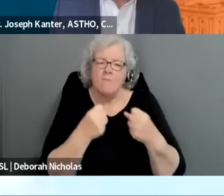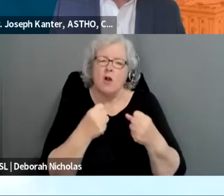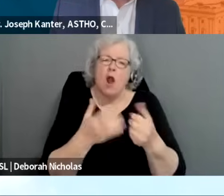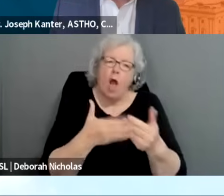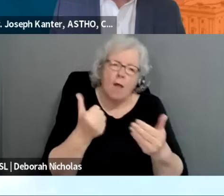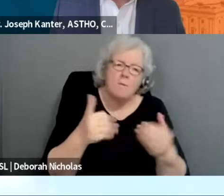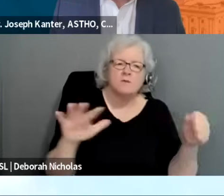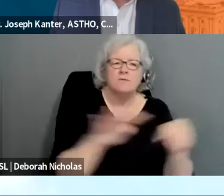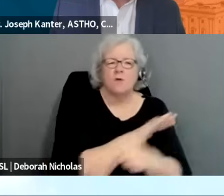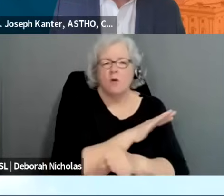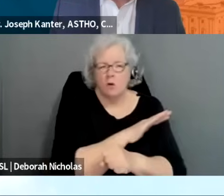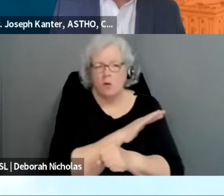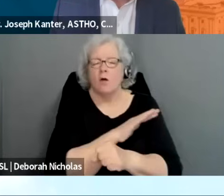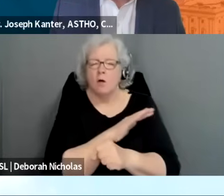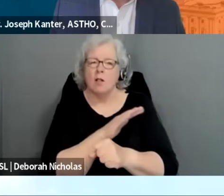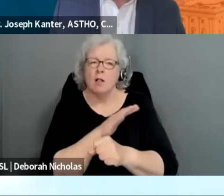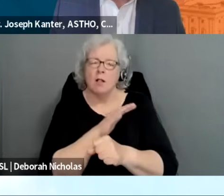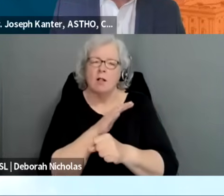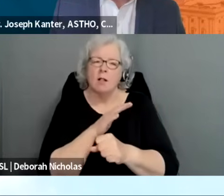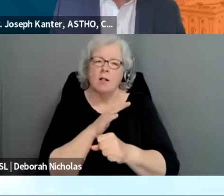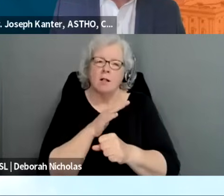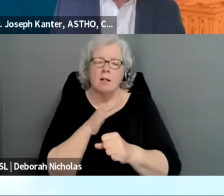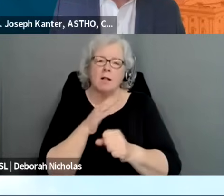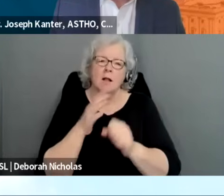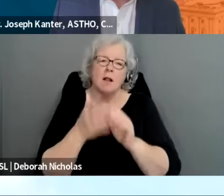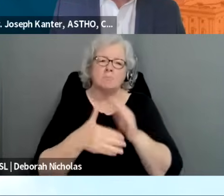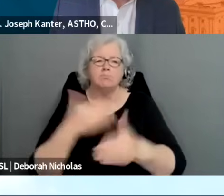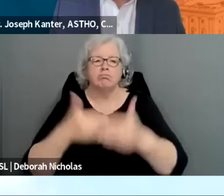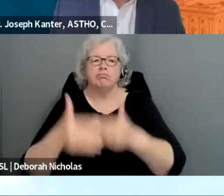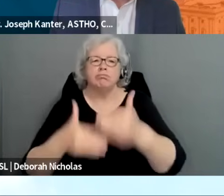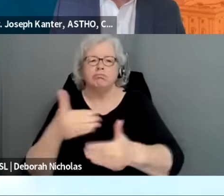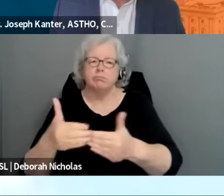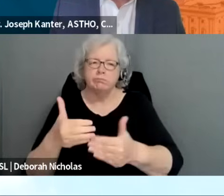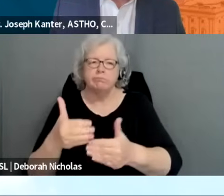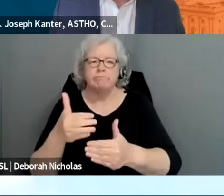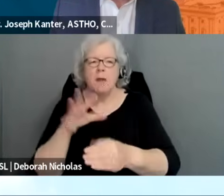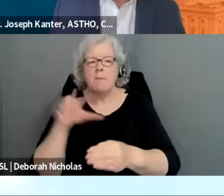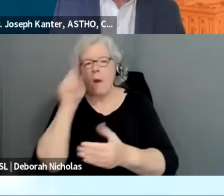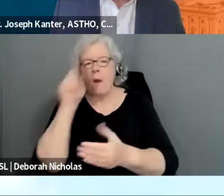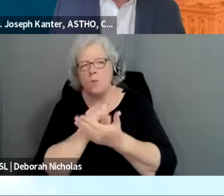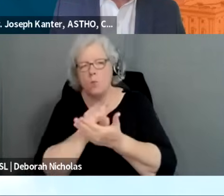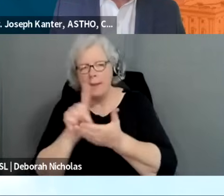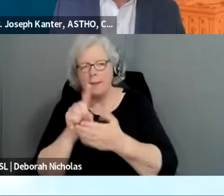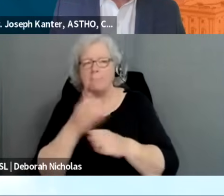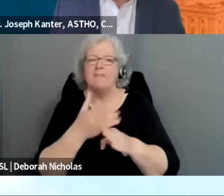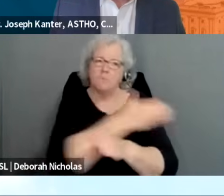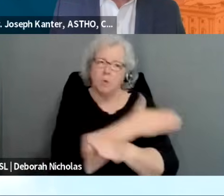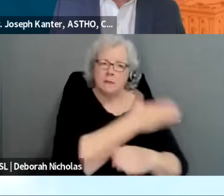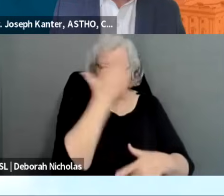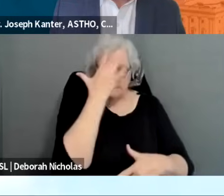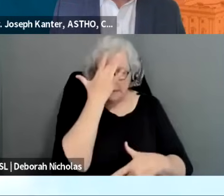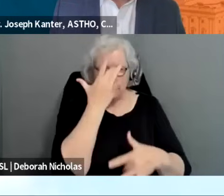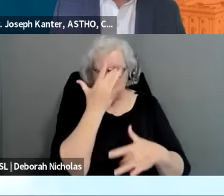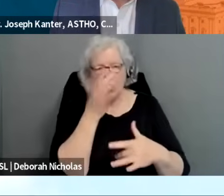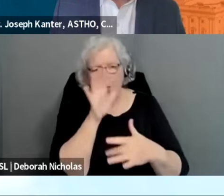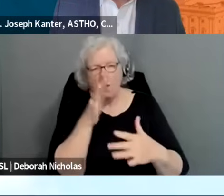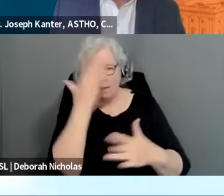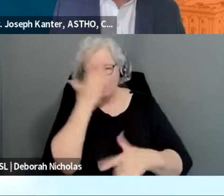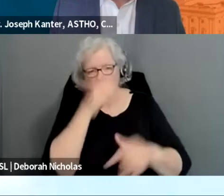before they were sick. And so, you know, we have heard anecdotally that for some